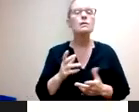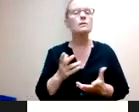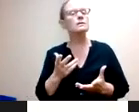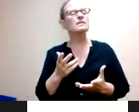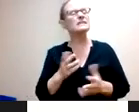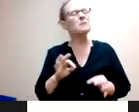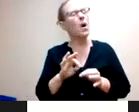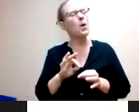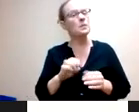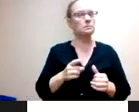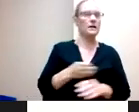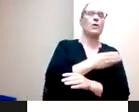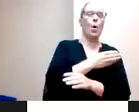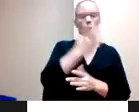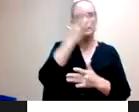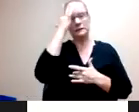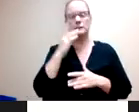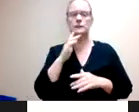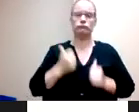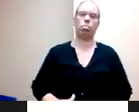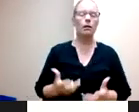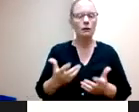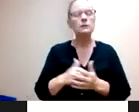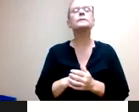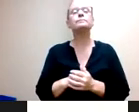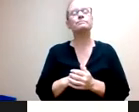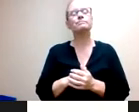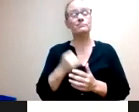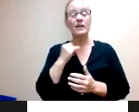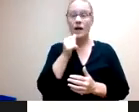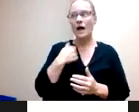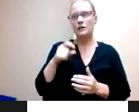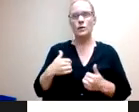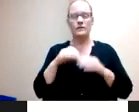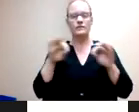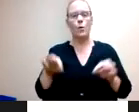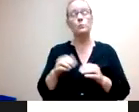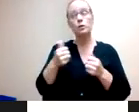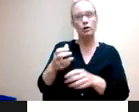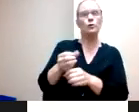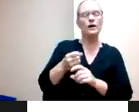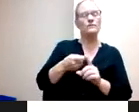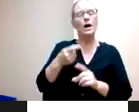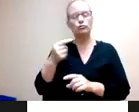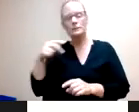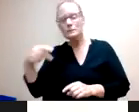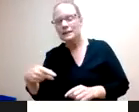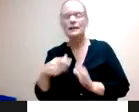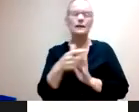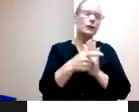And again, otherwise I have to have the form. And we try to obtain those from the primary cares, from their